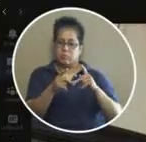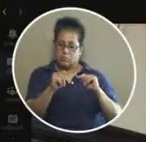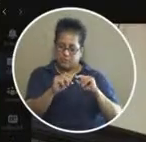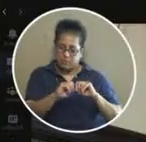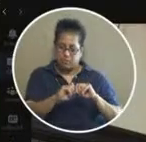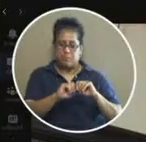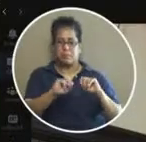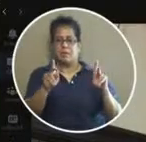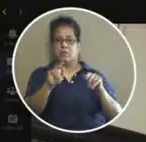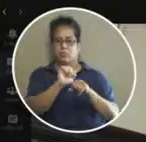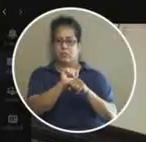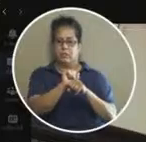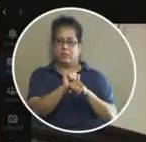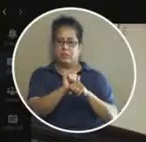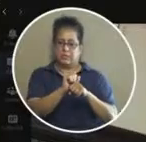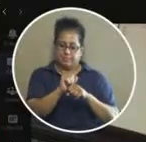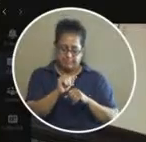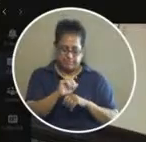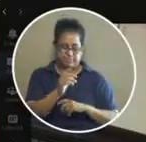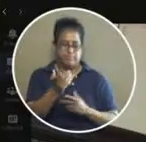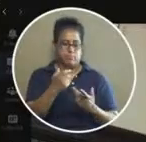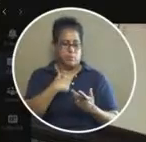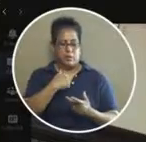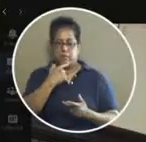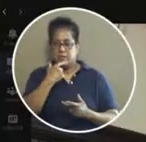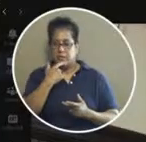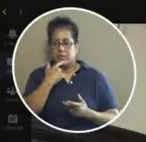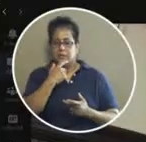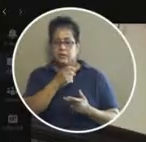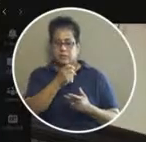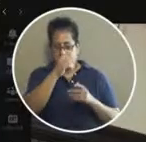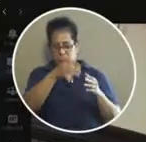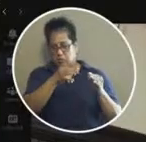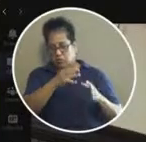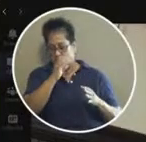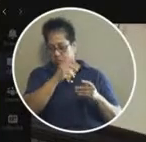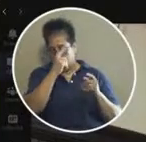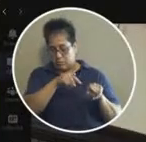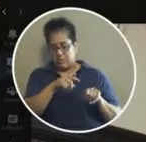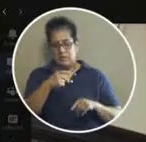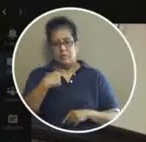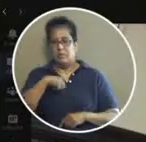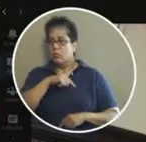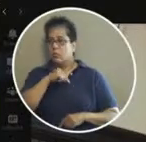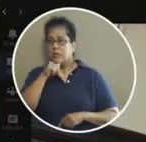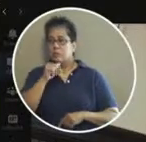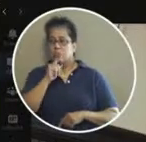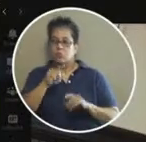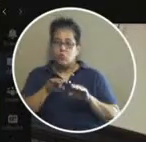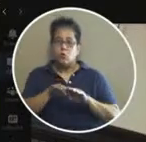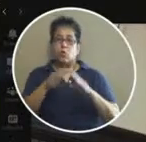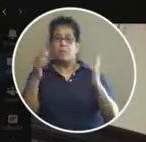work. And as I've said, and I think that the judge will agree with me, we're not really going to be opening